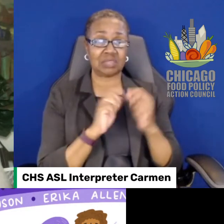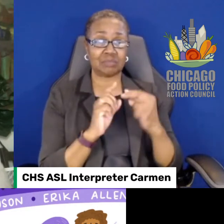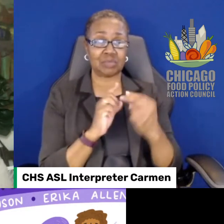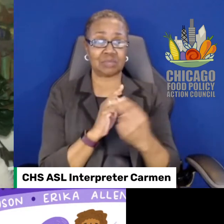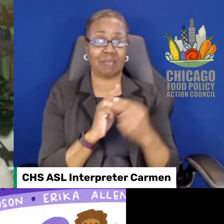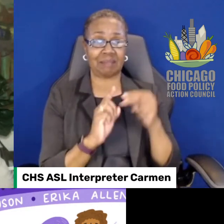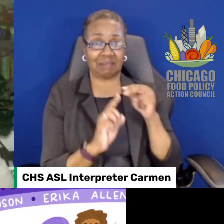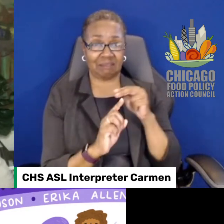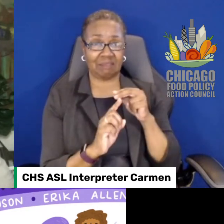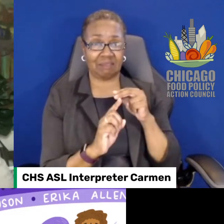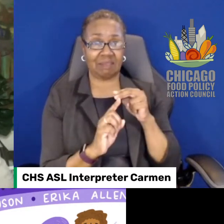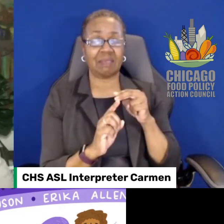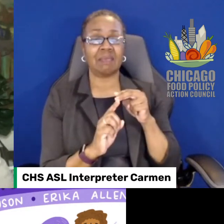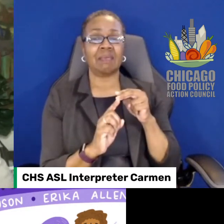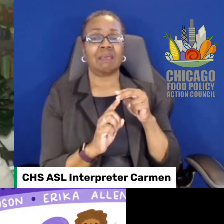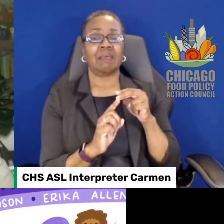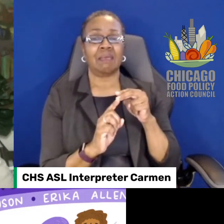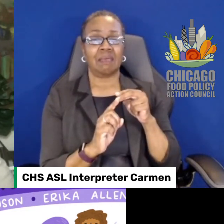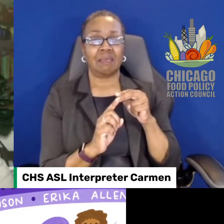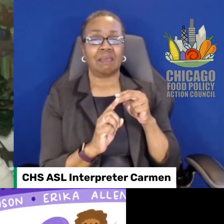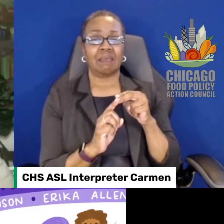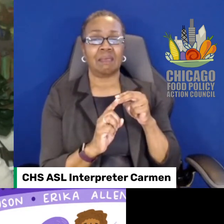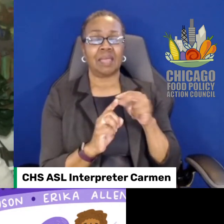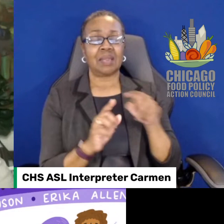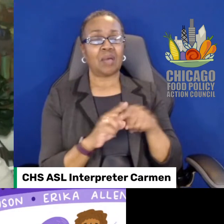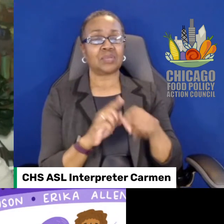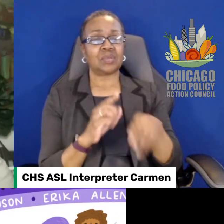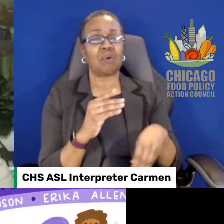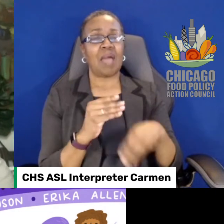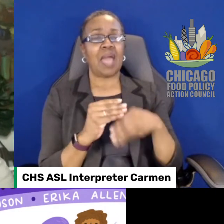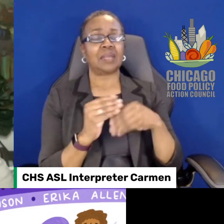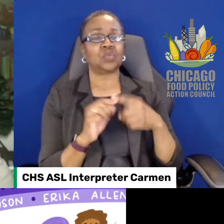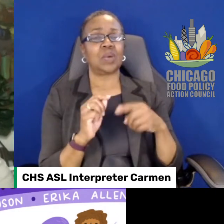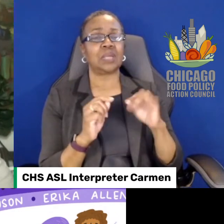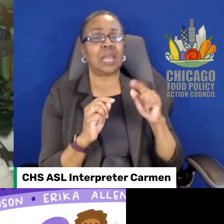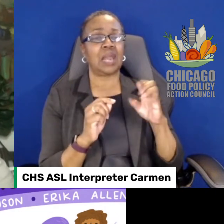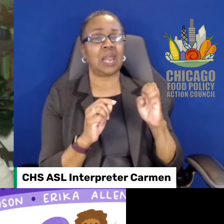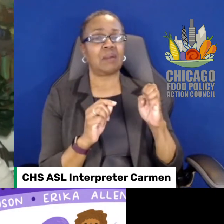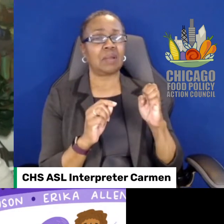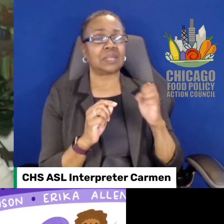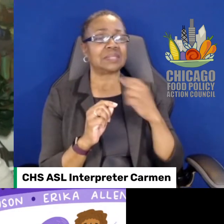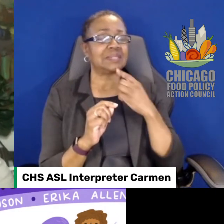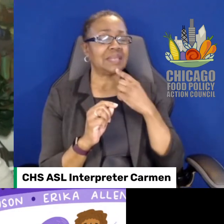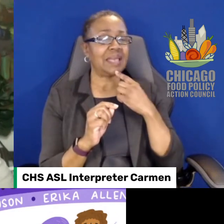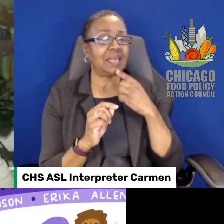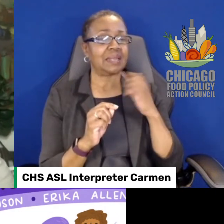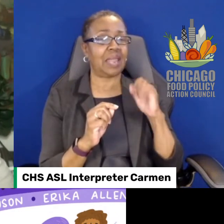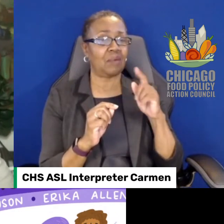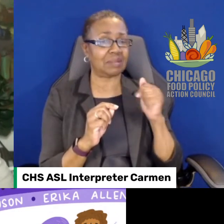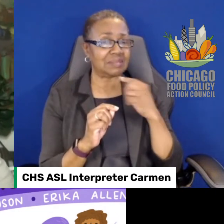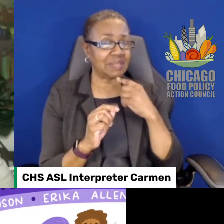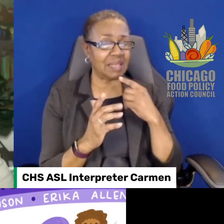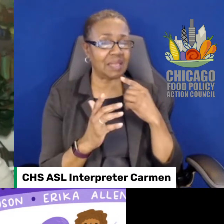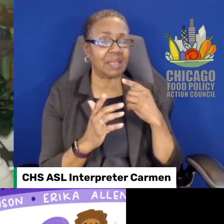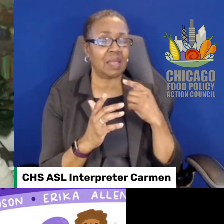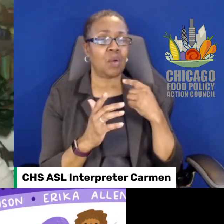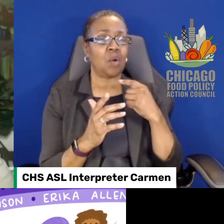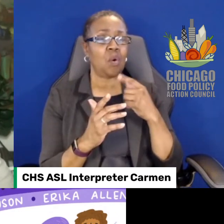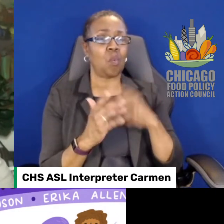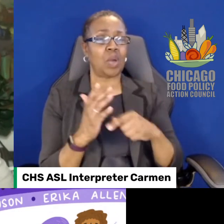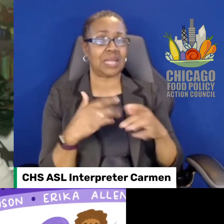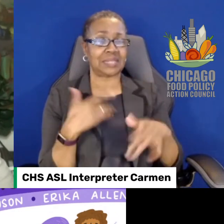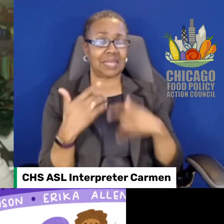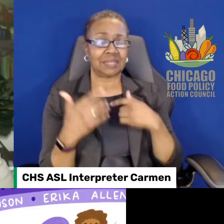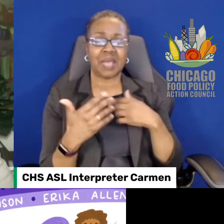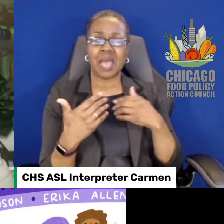and even maybe building on, Erica just mentioned collective power too. What I'm excited about, well, I have